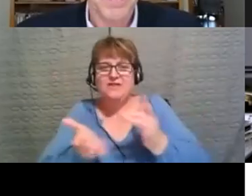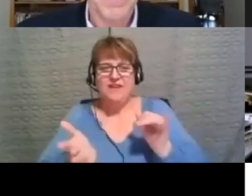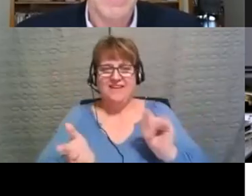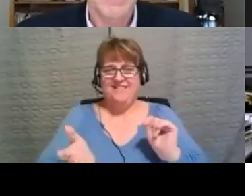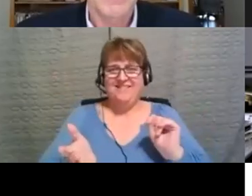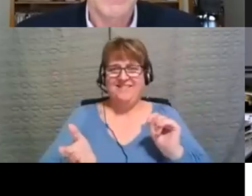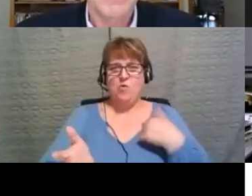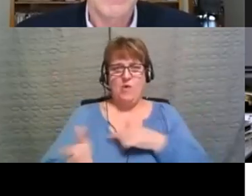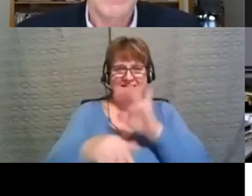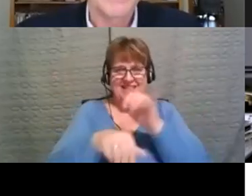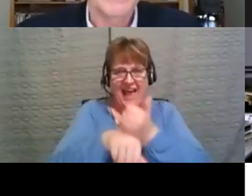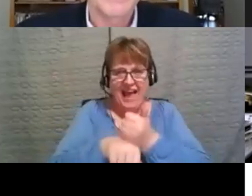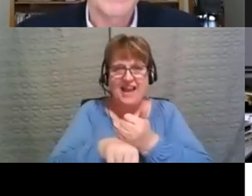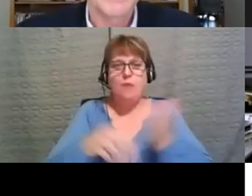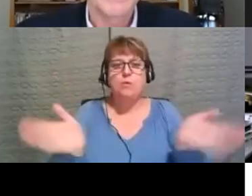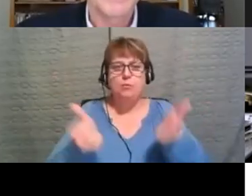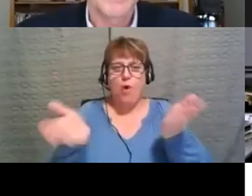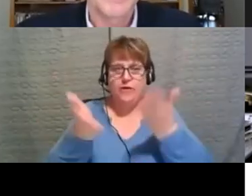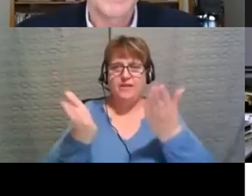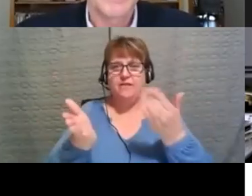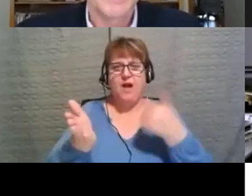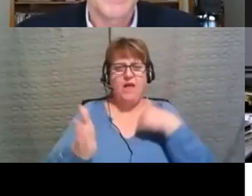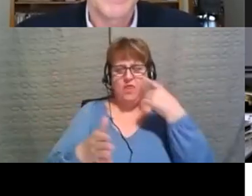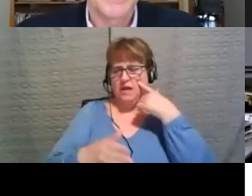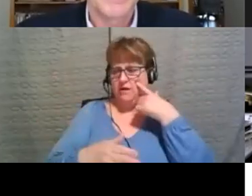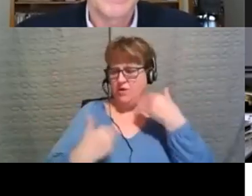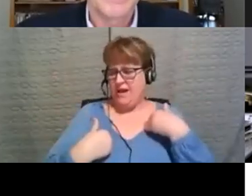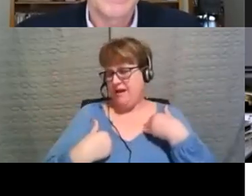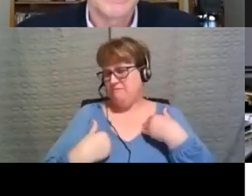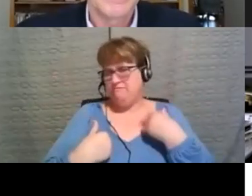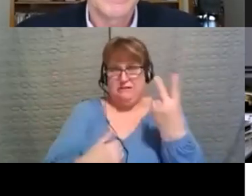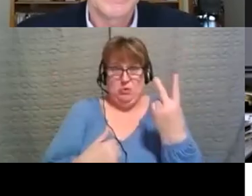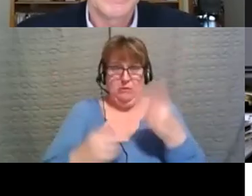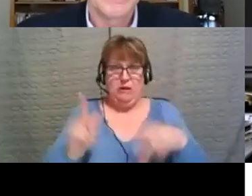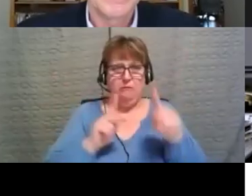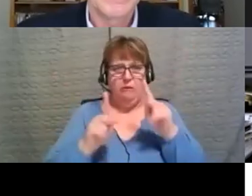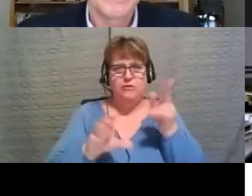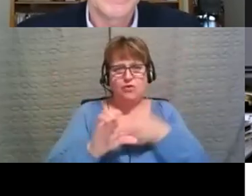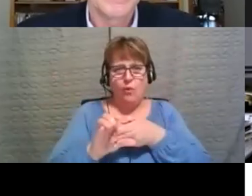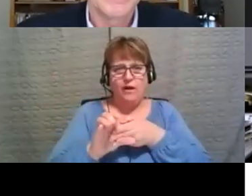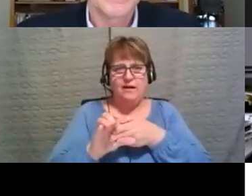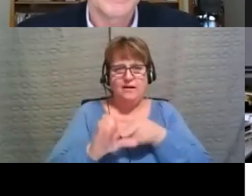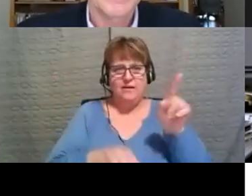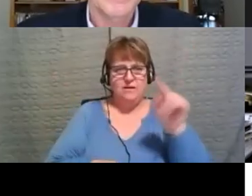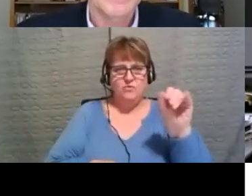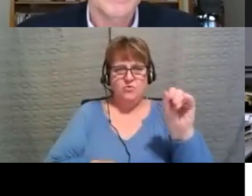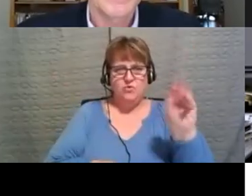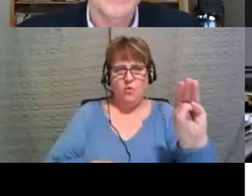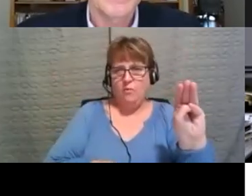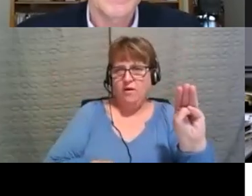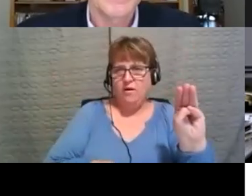something we set up. It was something we promoted. We would have, I don't know, Alexa, maybe 2 people, maybe a few people from like